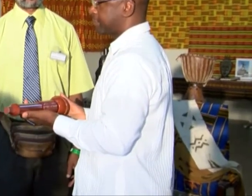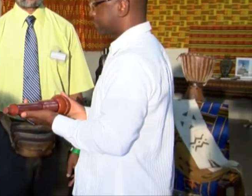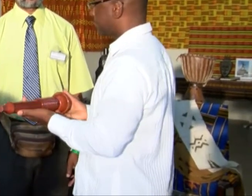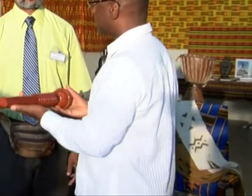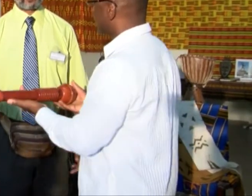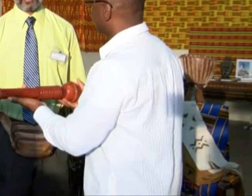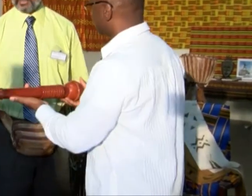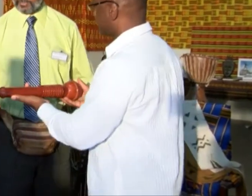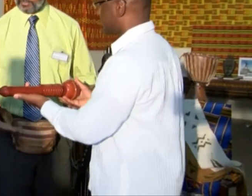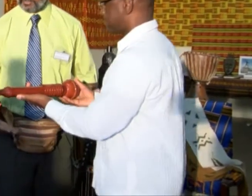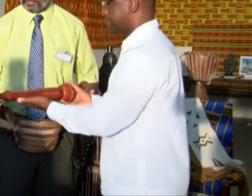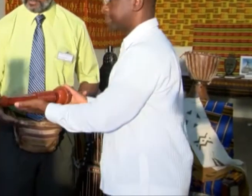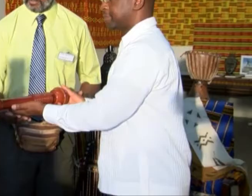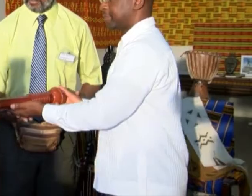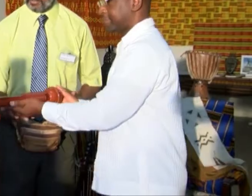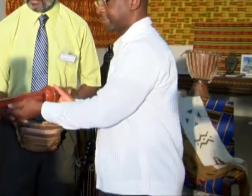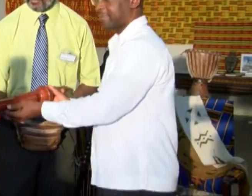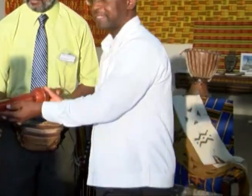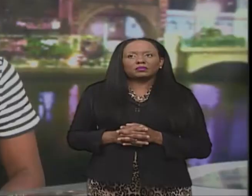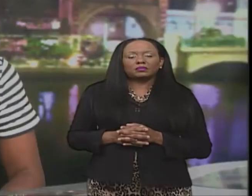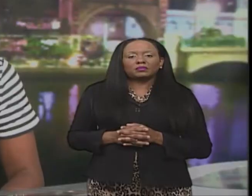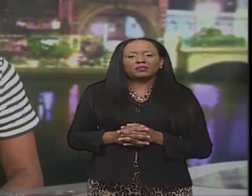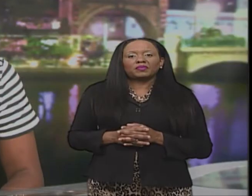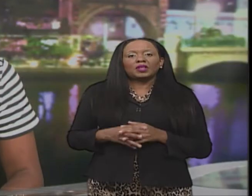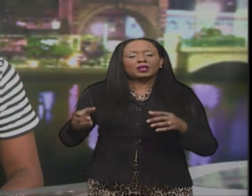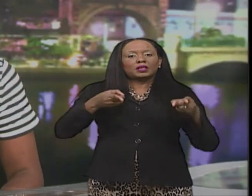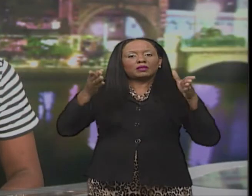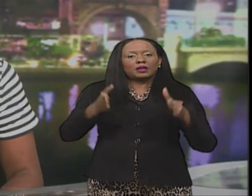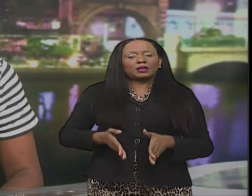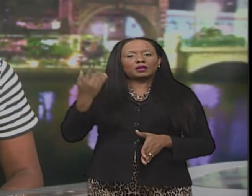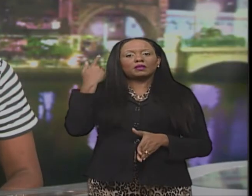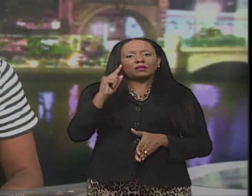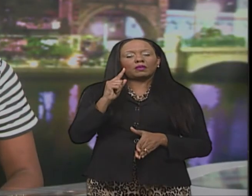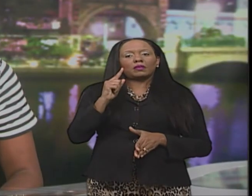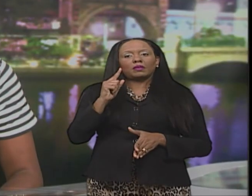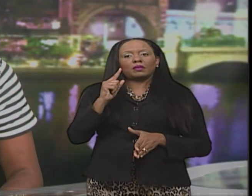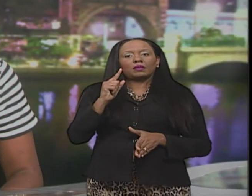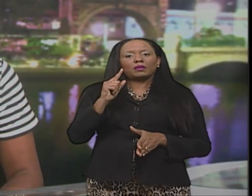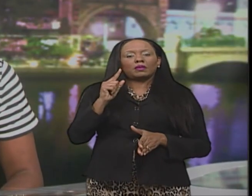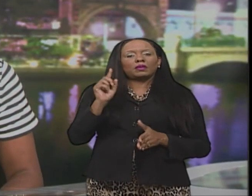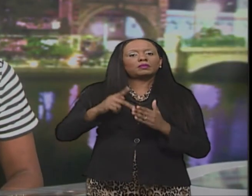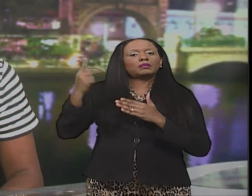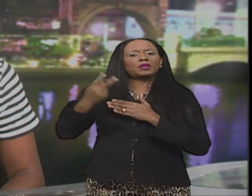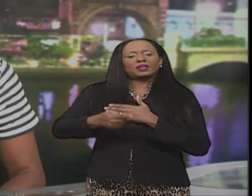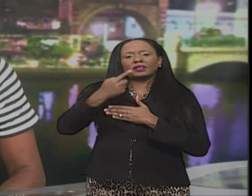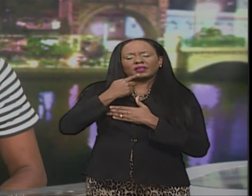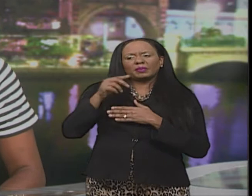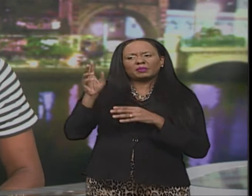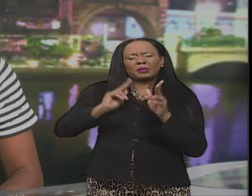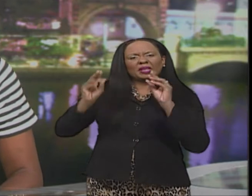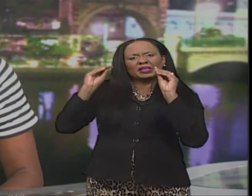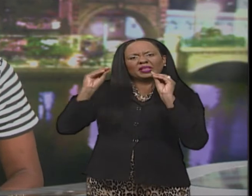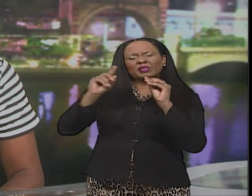are already recognized as Mabalosi. Director Derek Murray is reminding educators of their important role